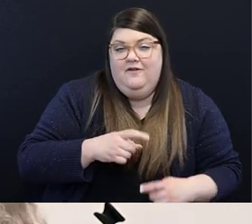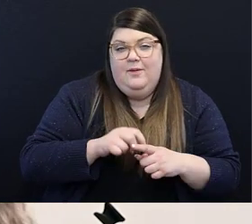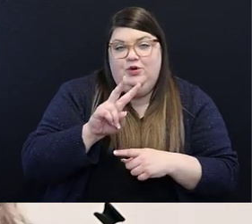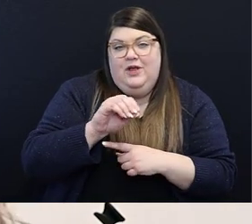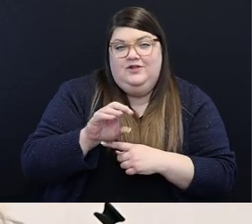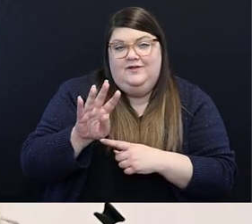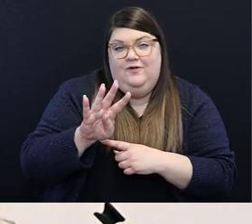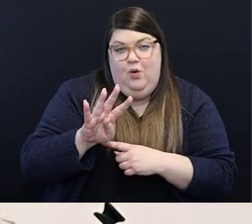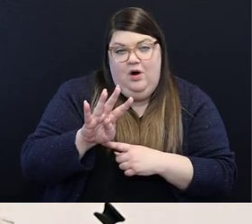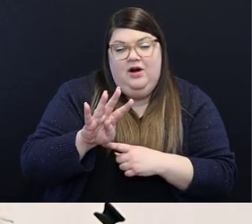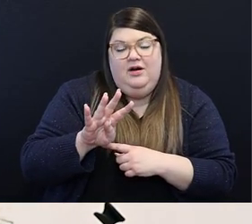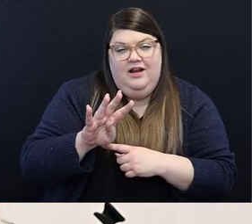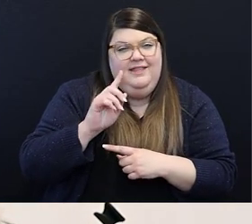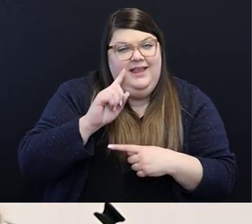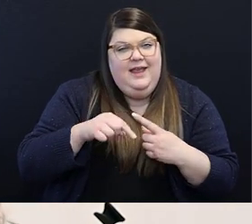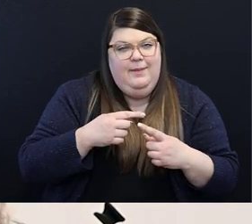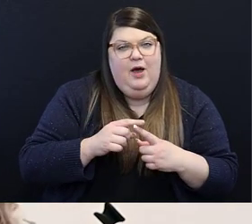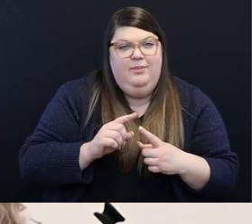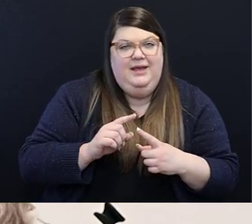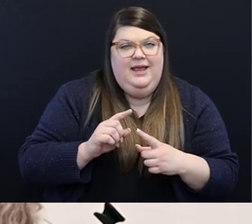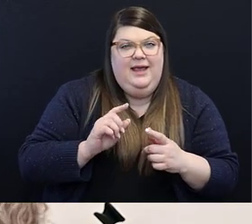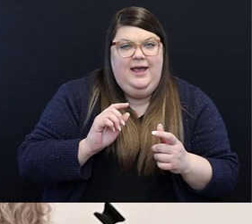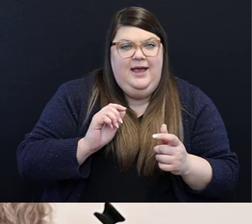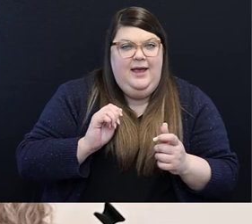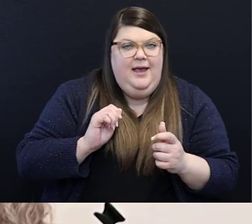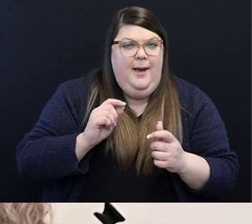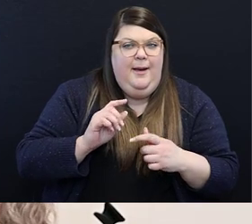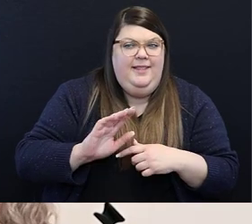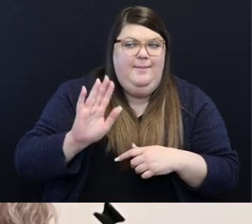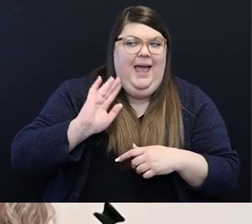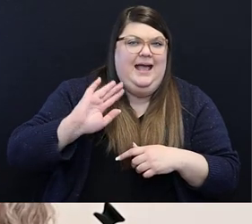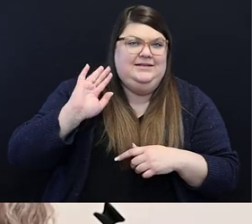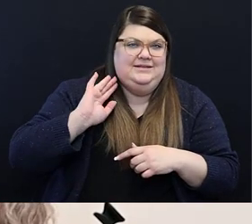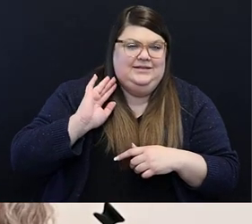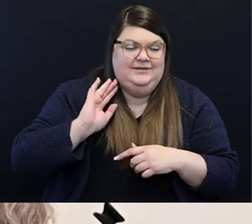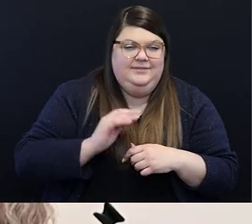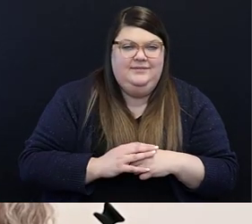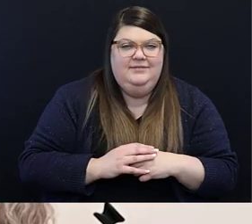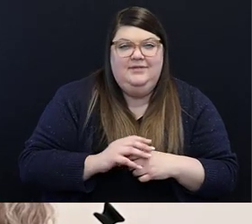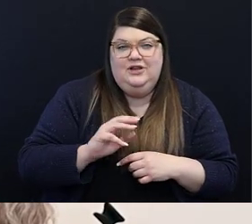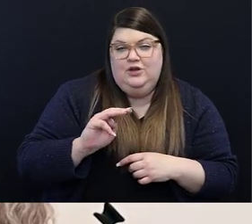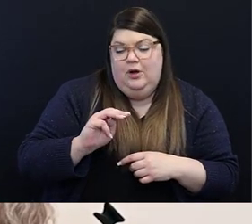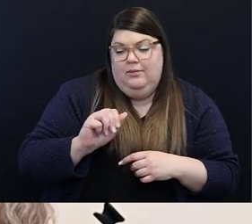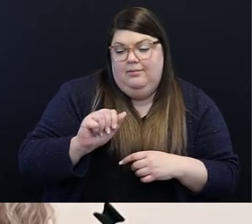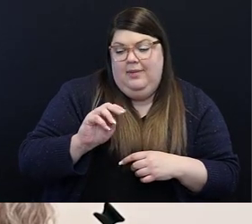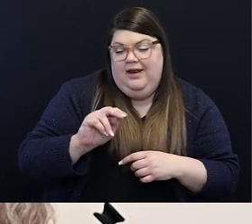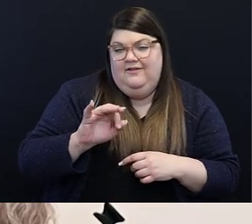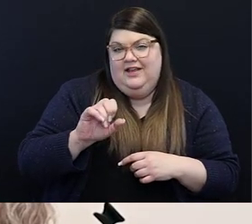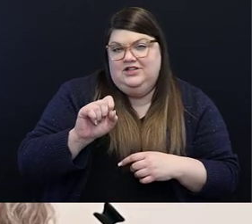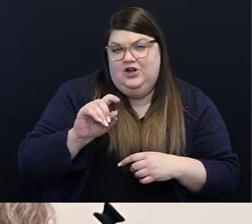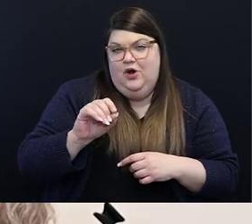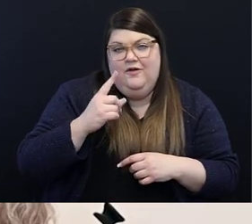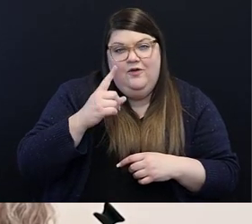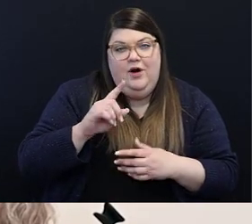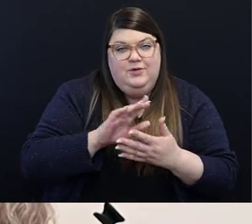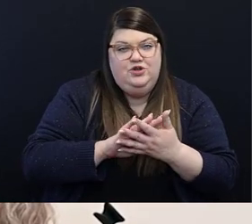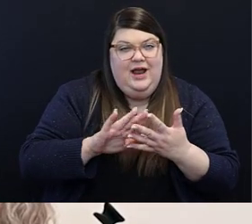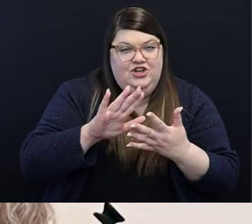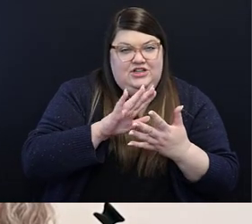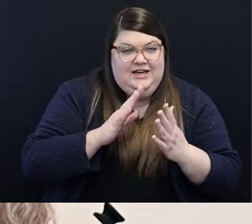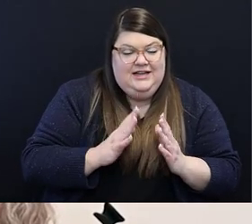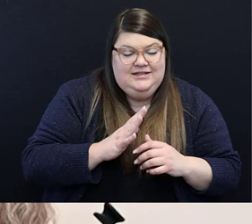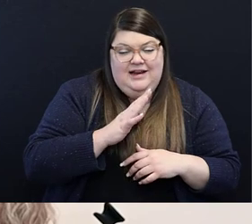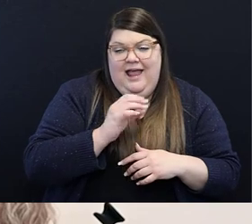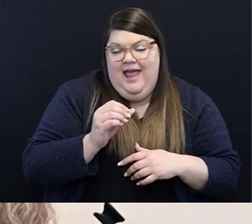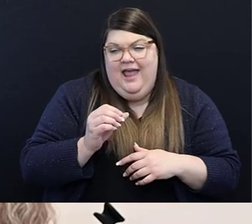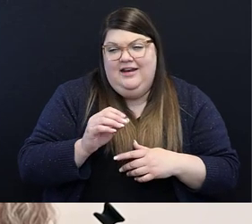and thinking about being past something being in the past. The Manifesto for Abstractionists and Friends of the